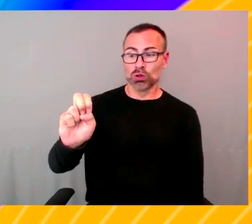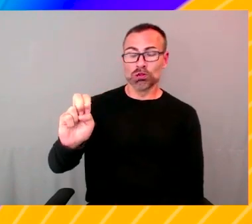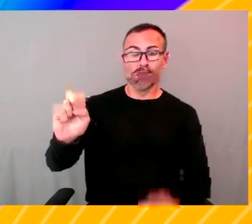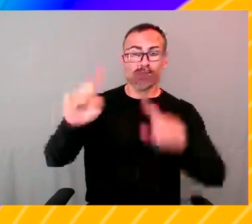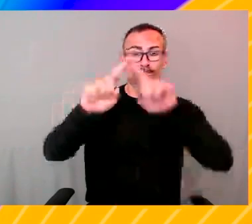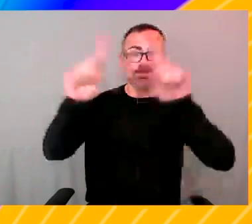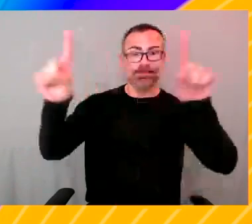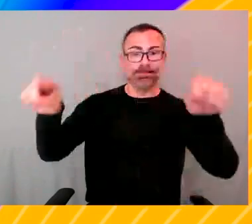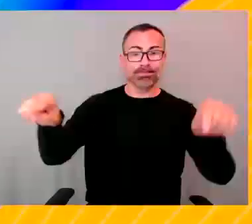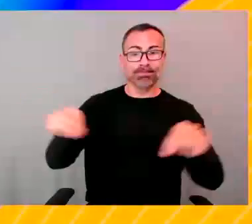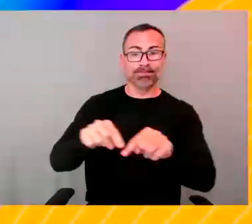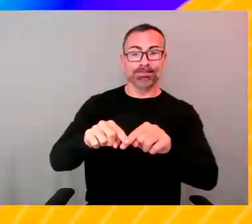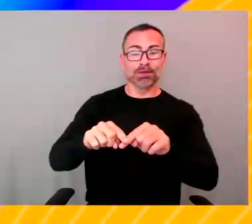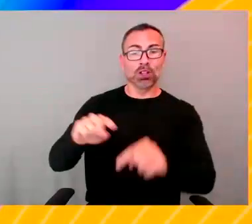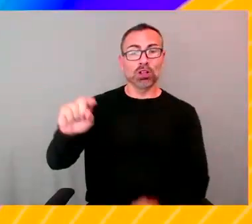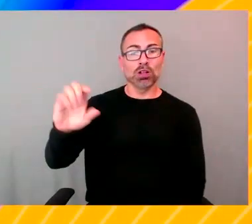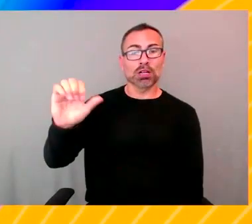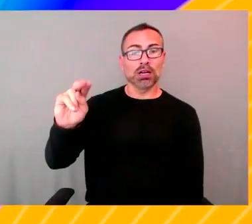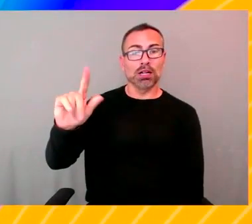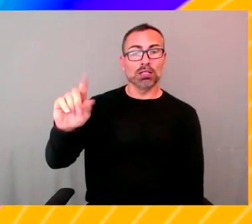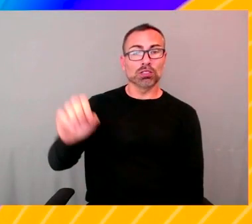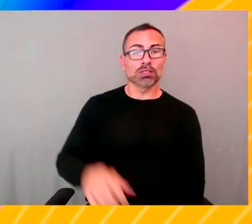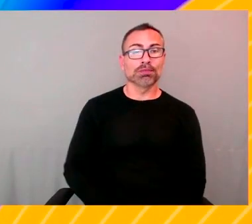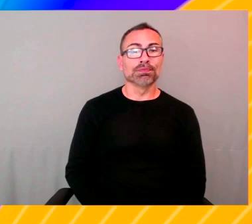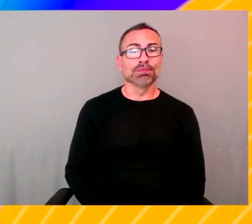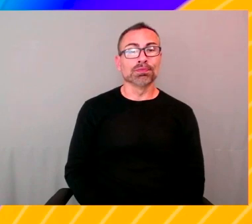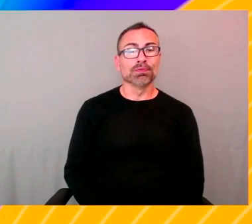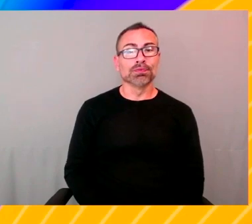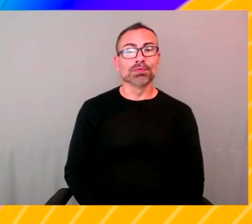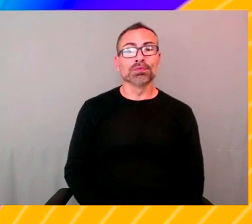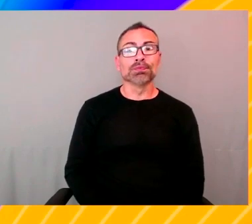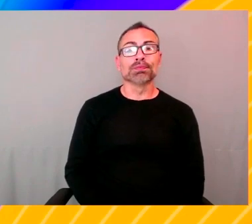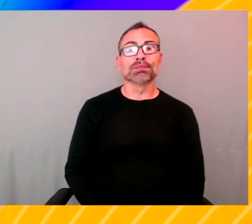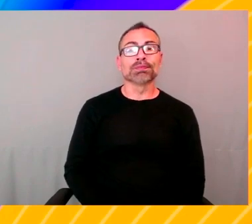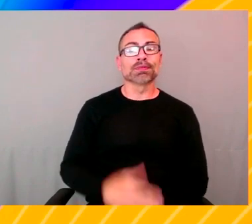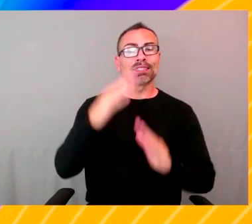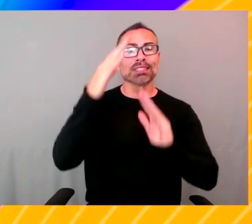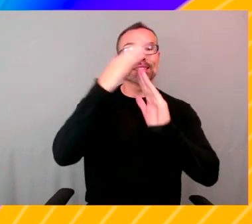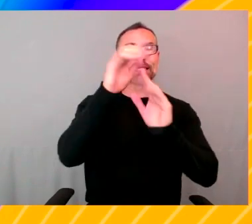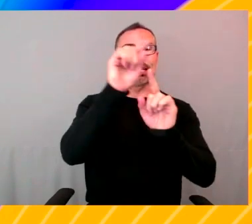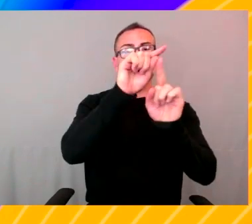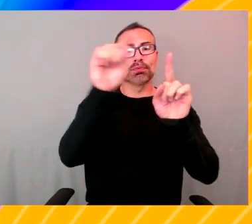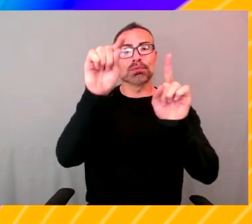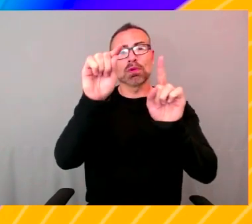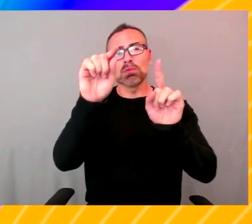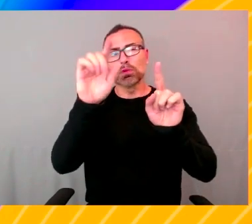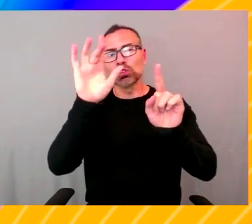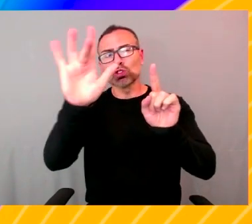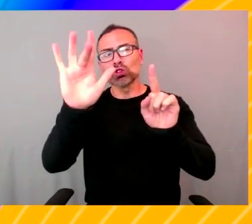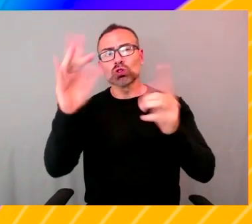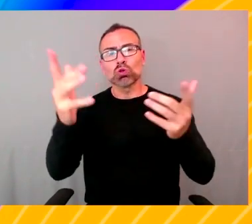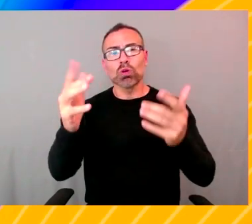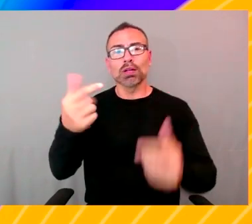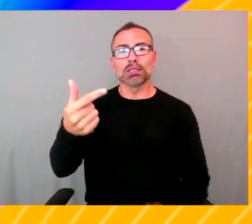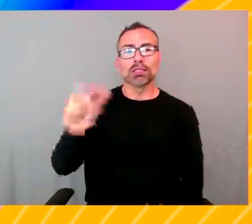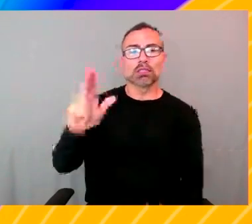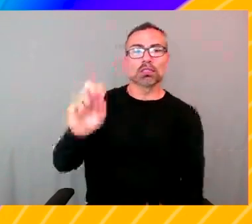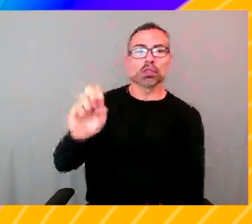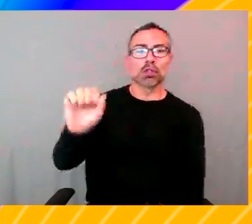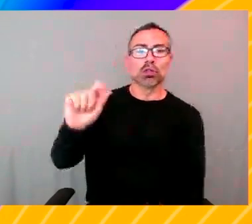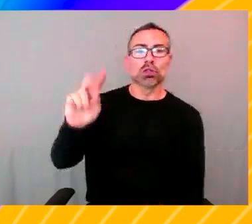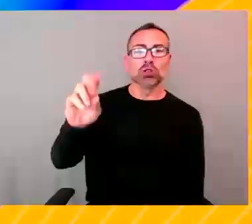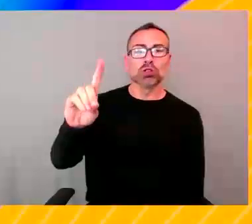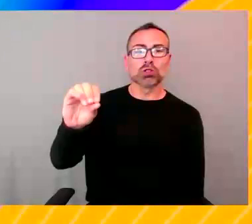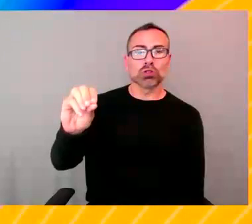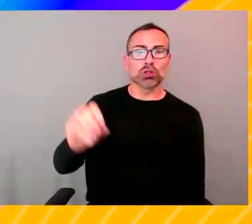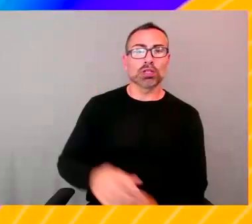I can navigate to AWS Glue Studio, you see here at the top, which is our job authoring interface. And you have a